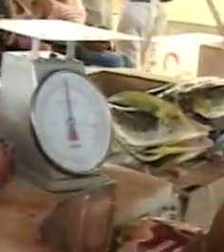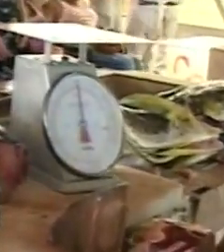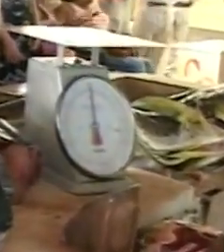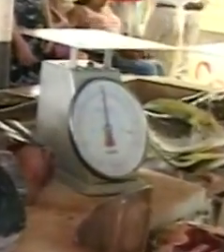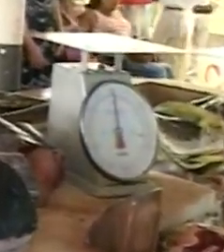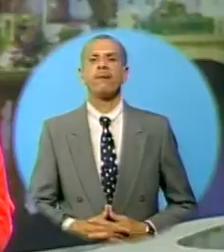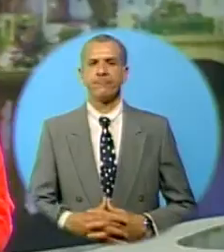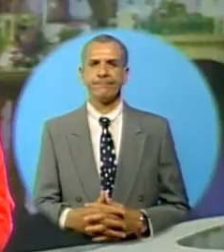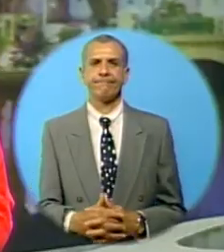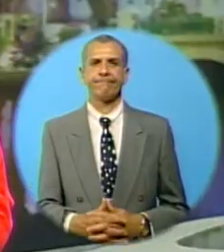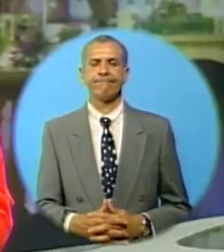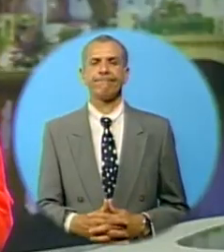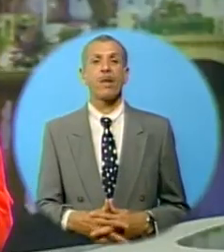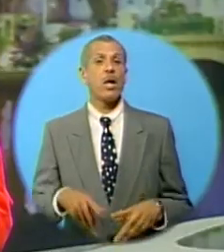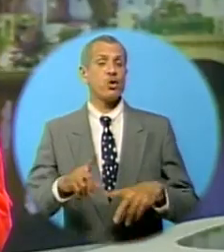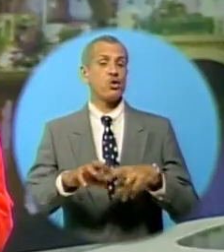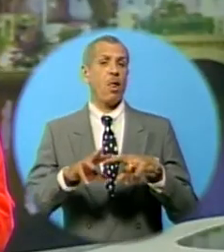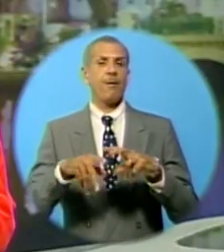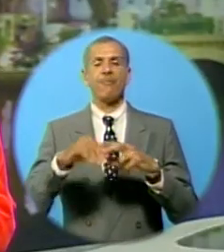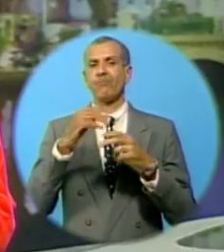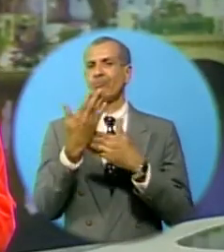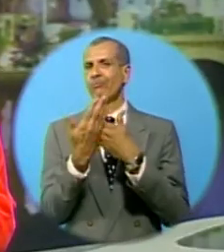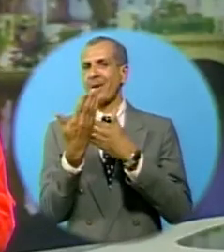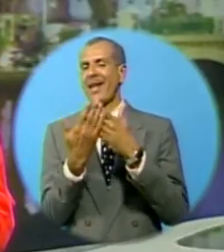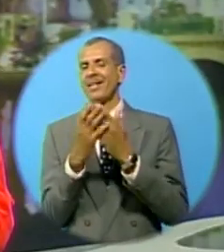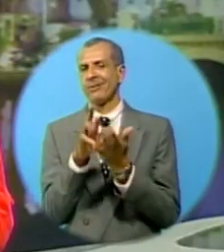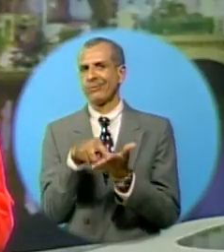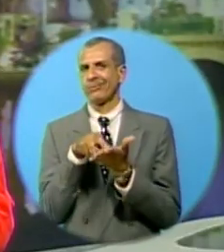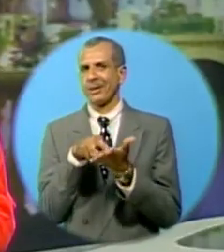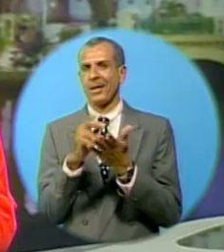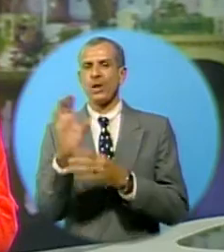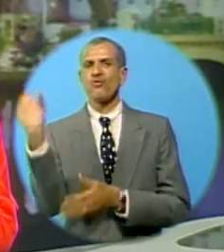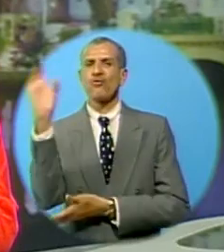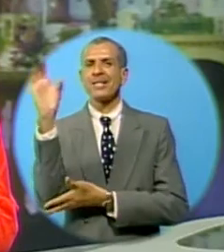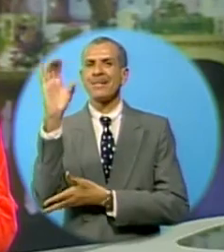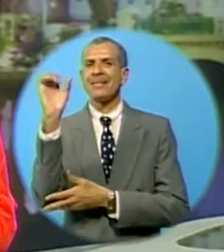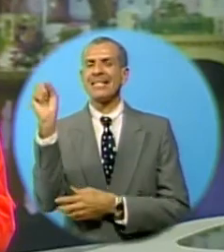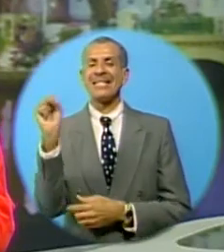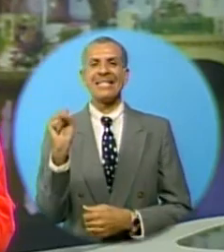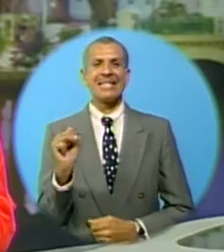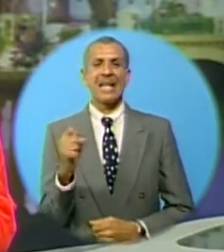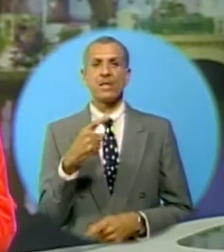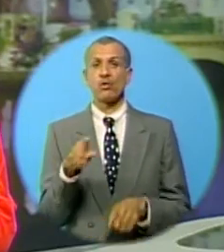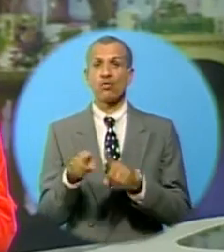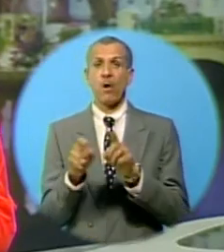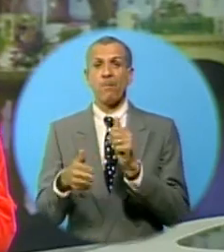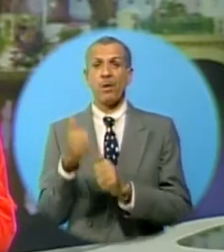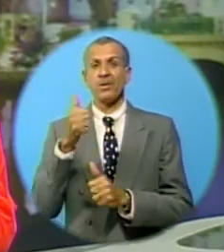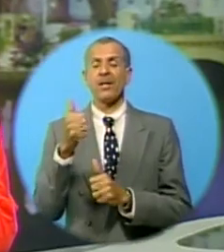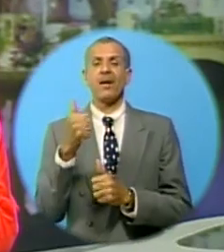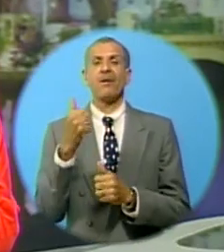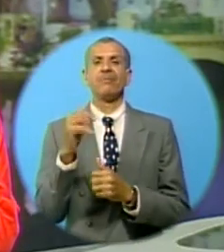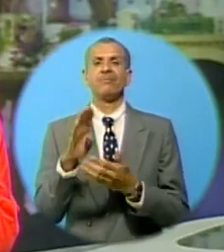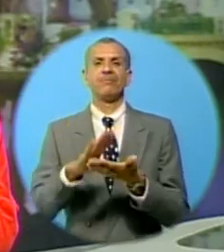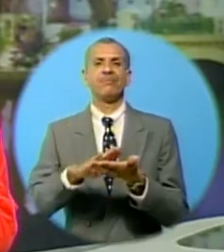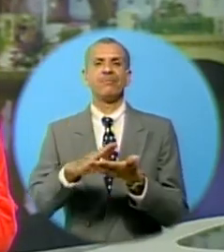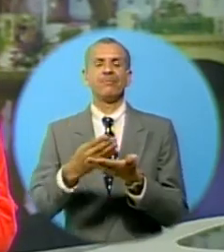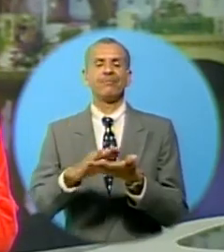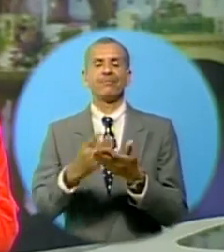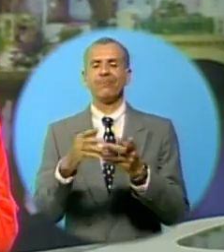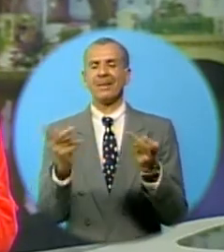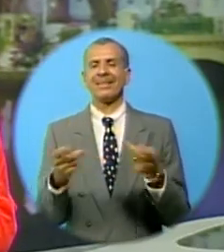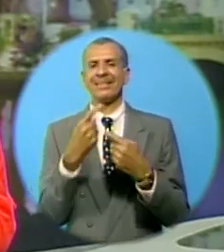CBC News. Well, salt bread is in hot demand this Christmas season. At least that's what most bakeries around the island are